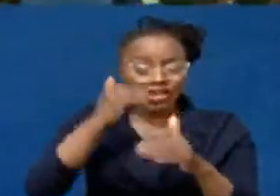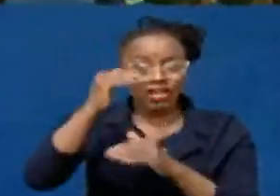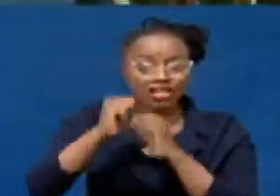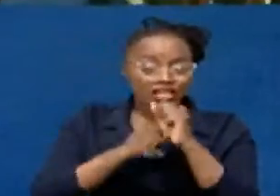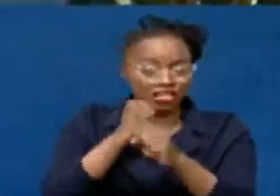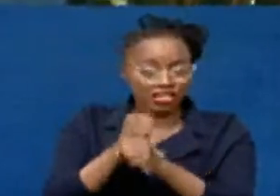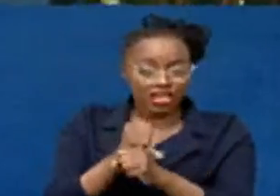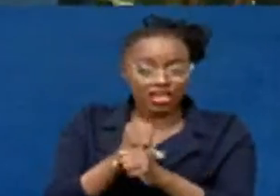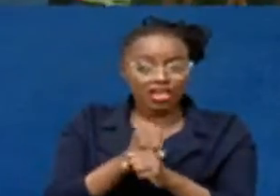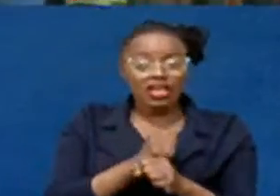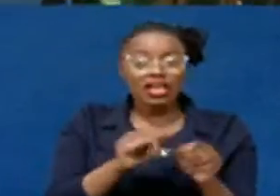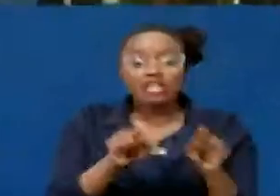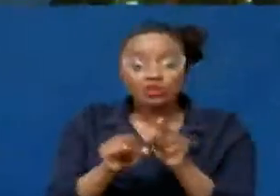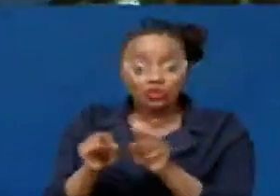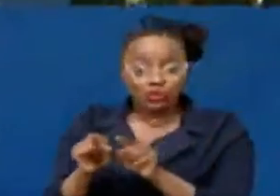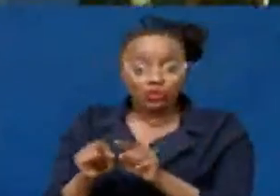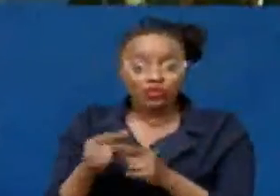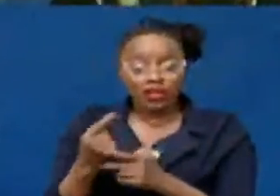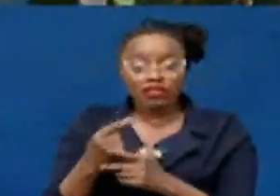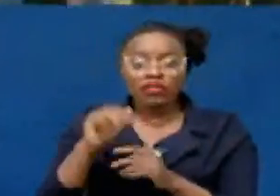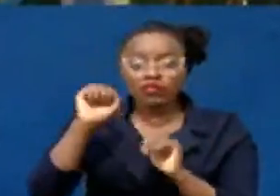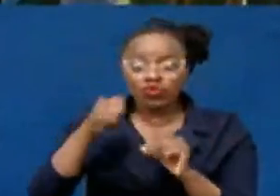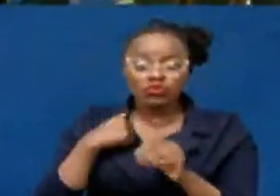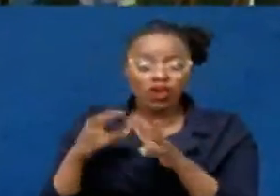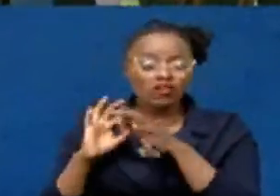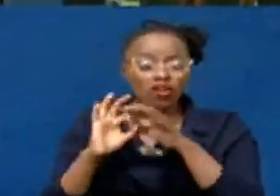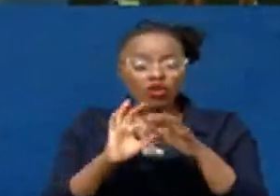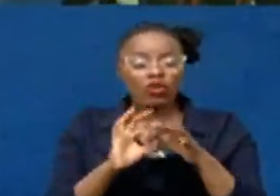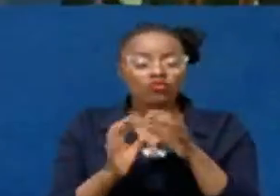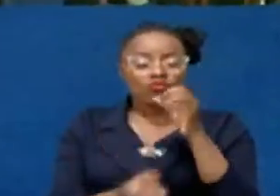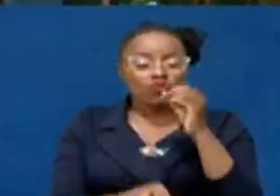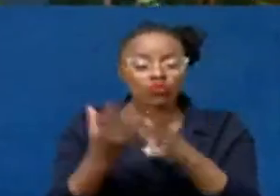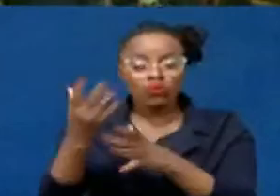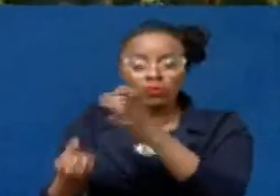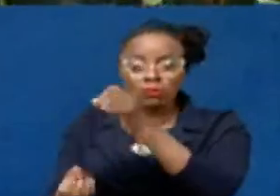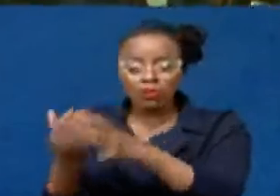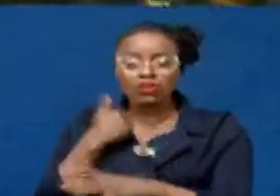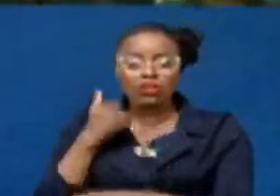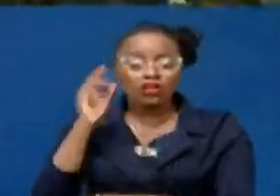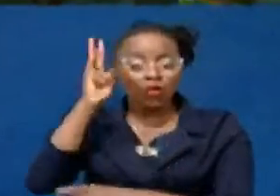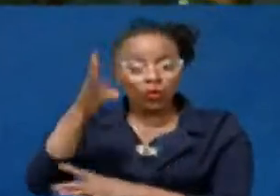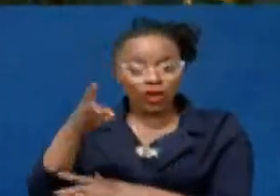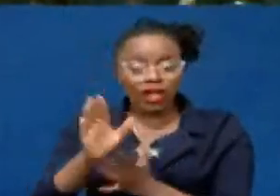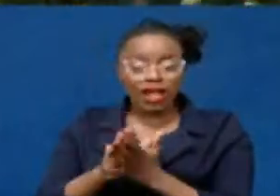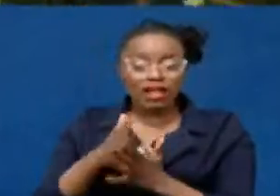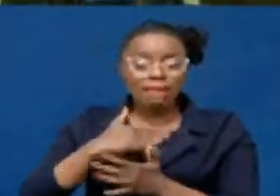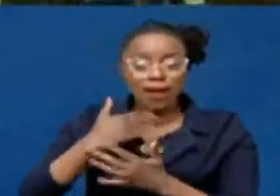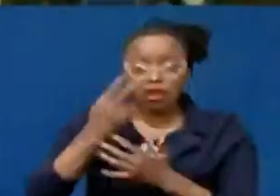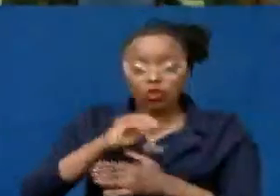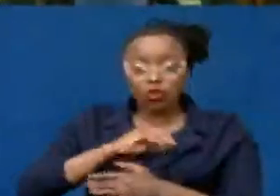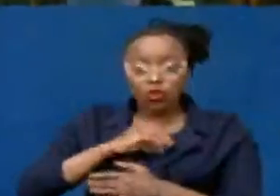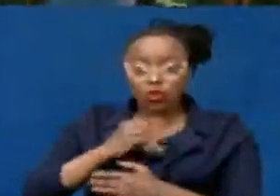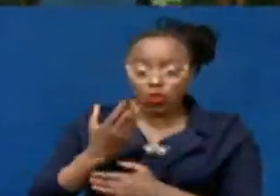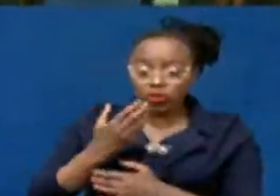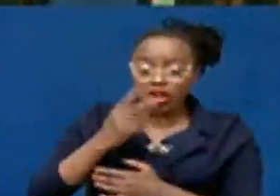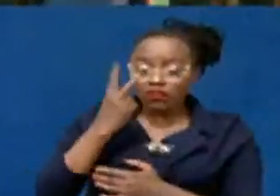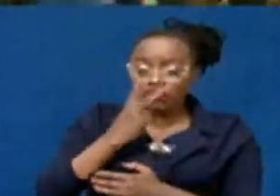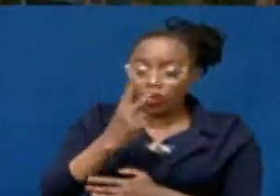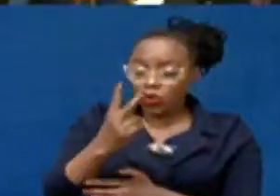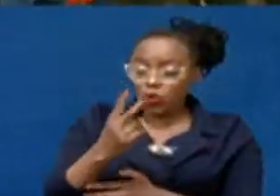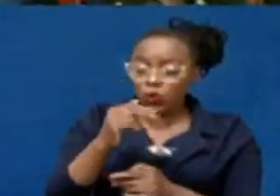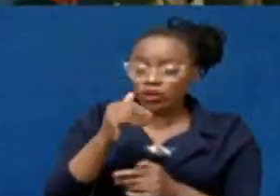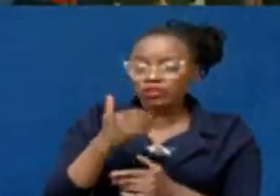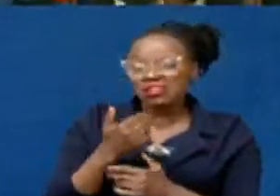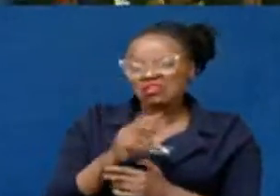year. And there'll be coalitions, there'll be formations. And in my view, not more than 2 formations that